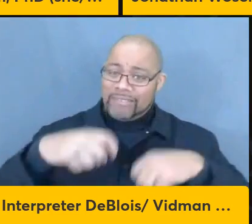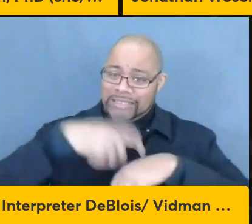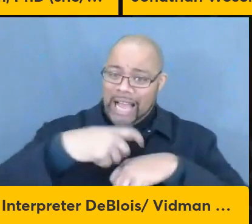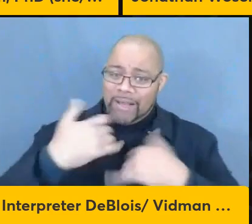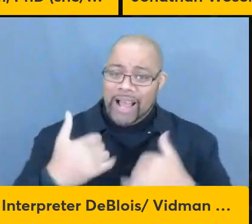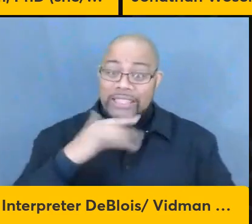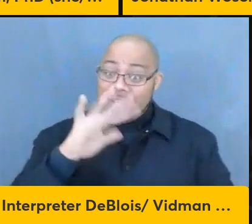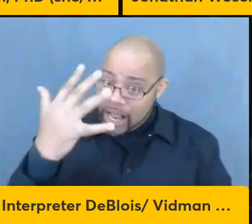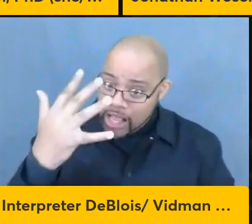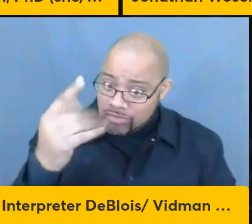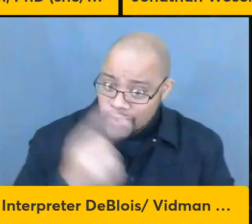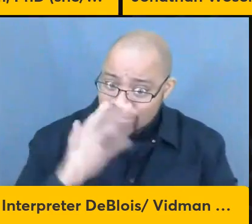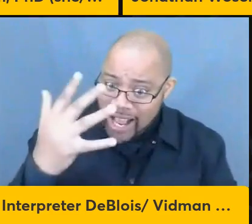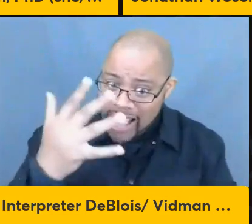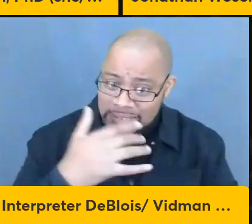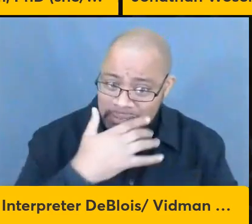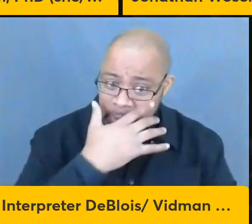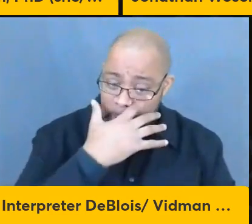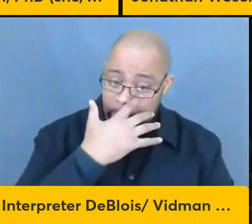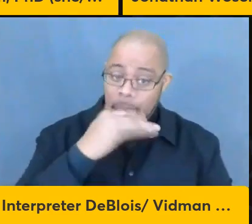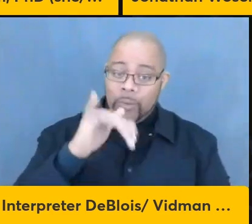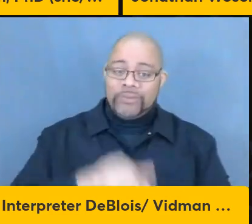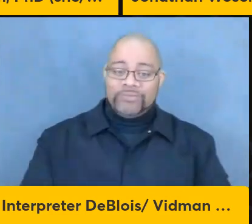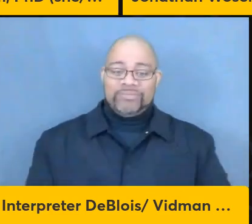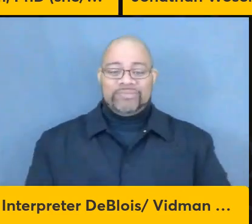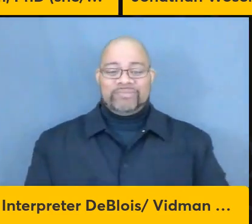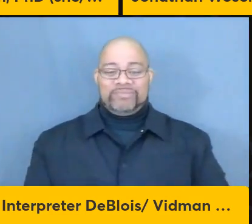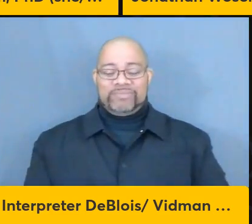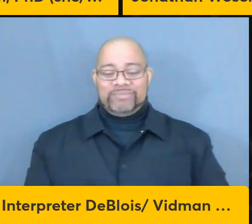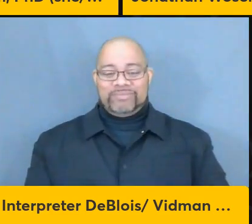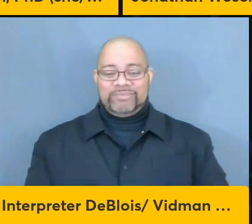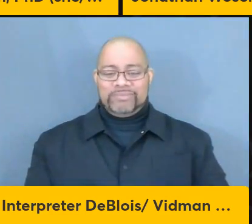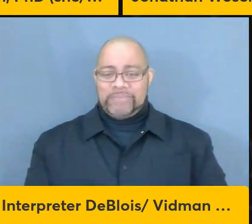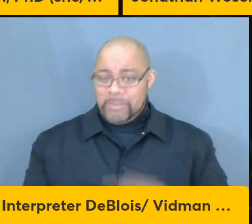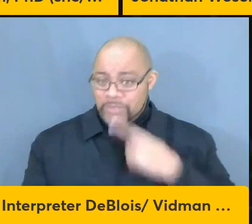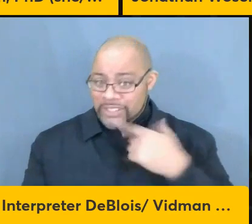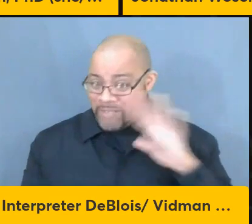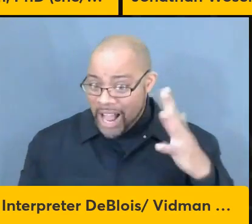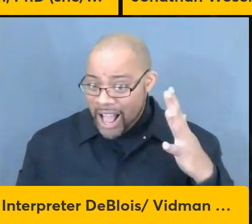said $5, right? Yeah, 5. Oh, okay, yeah.